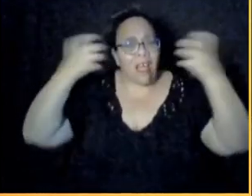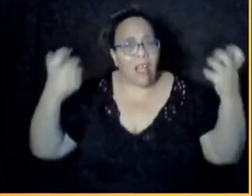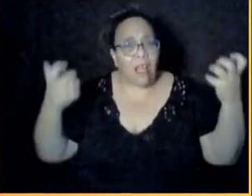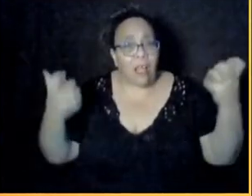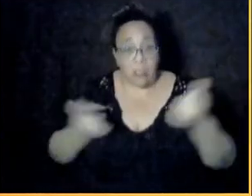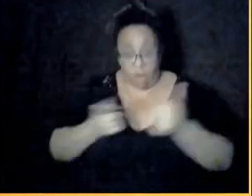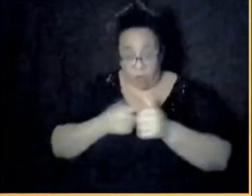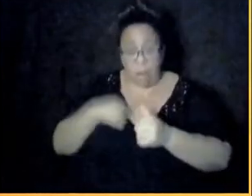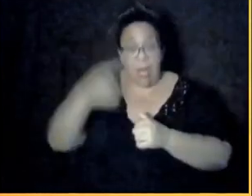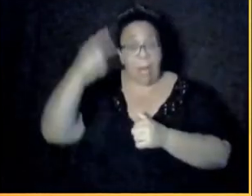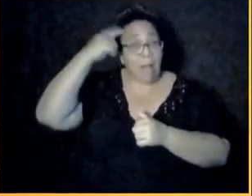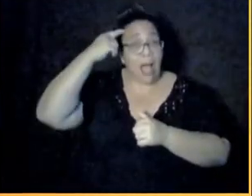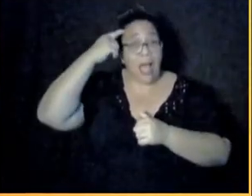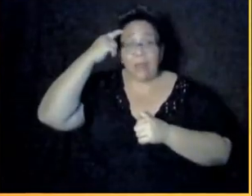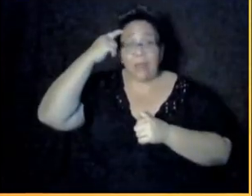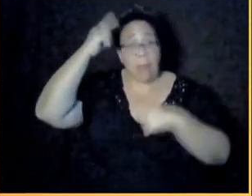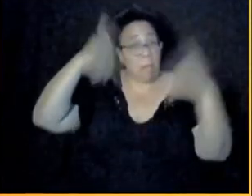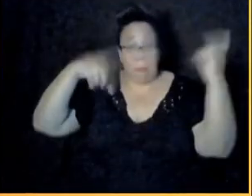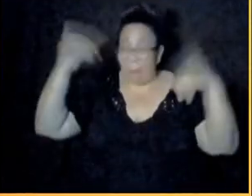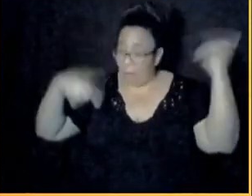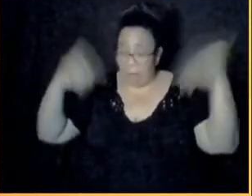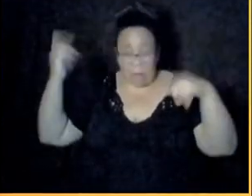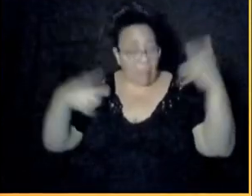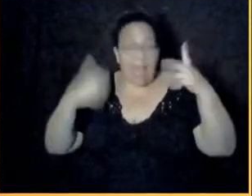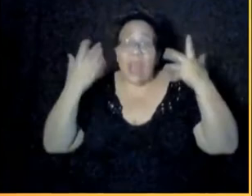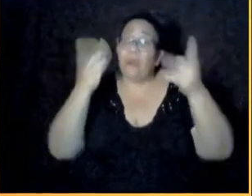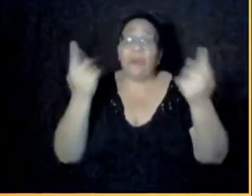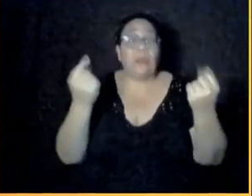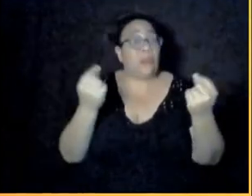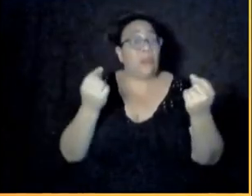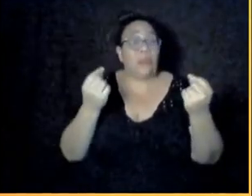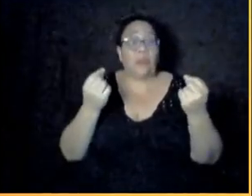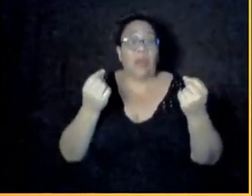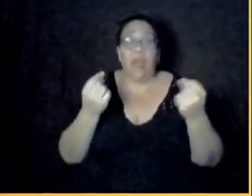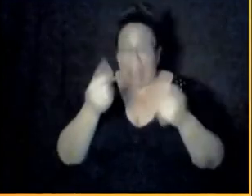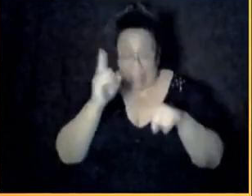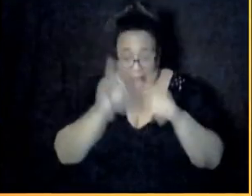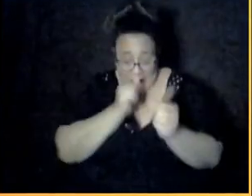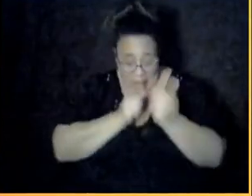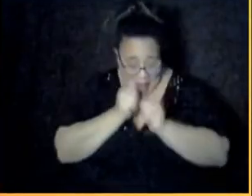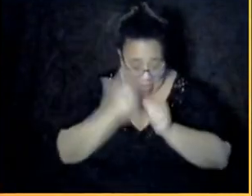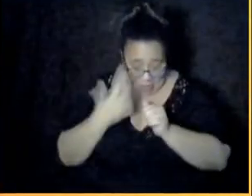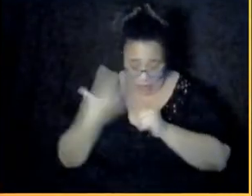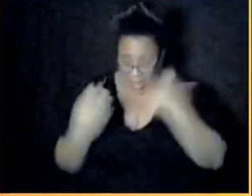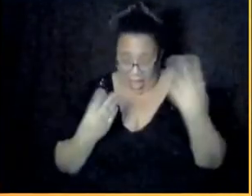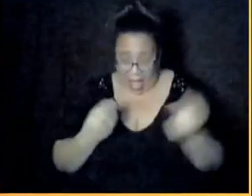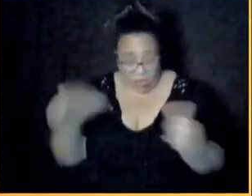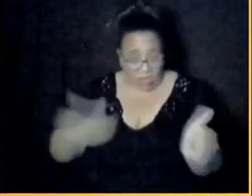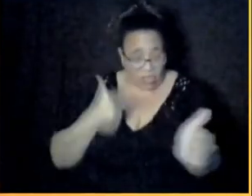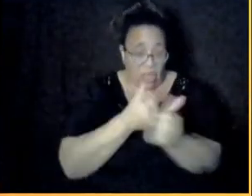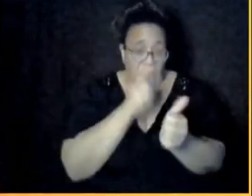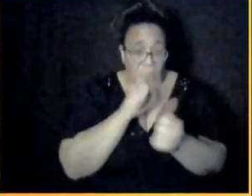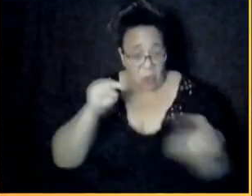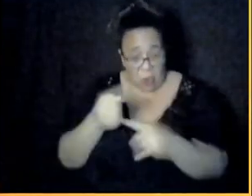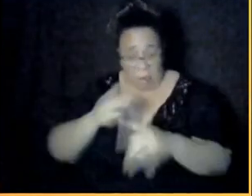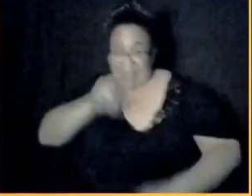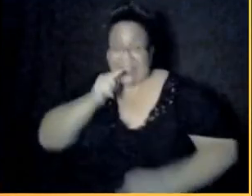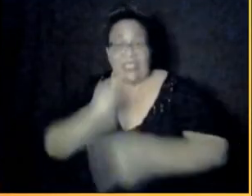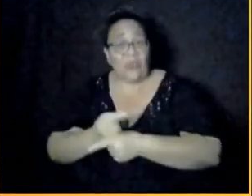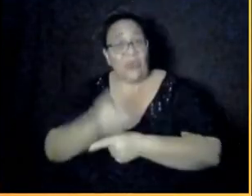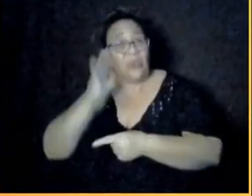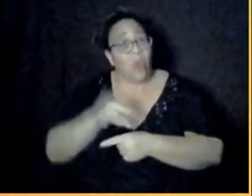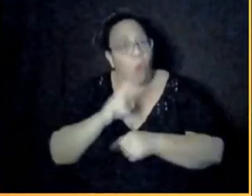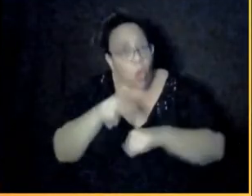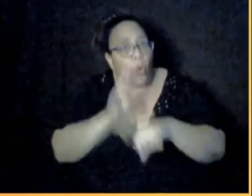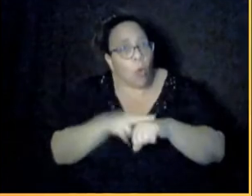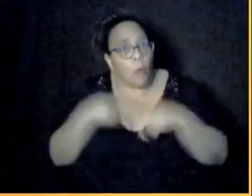was everywhere. Like, I didn't know what to do. I wanted to, like, go after whoever did whatever to my sister. Like, you know, normal